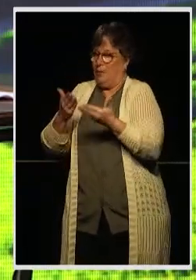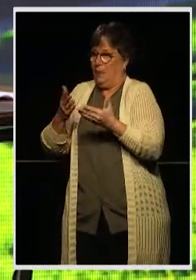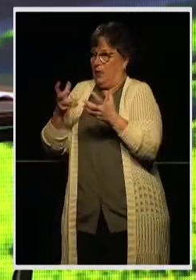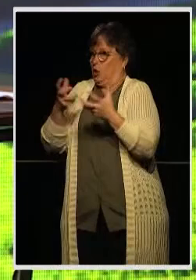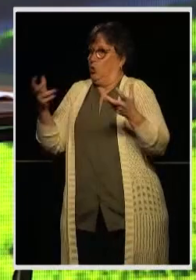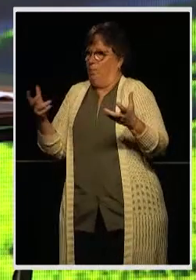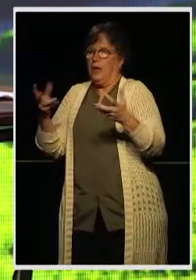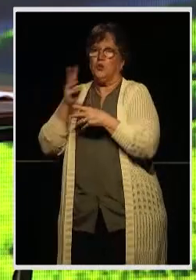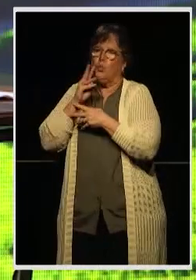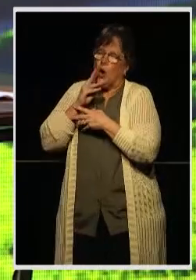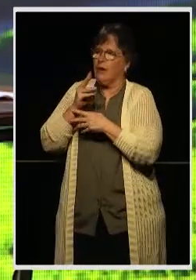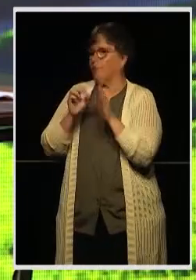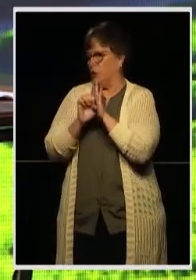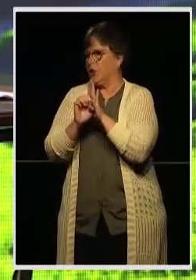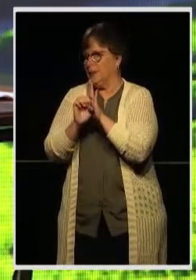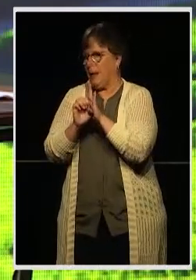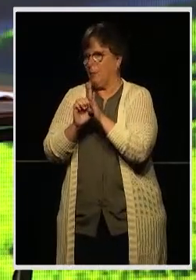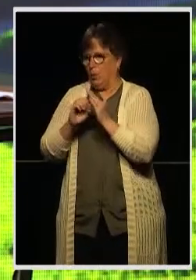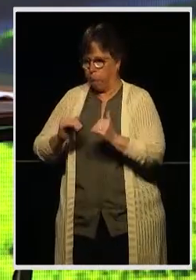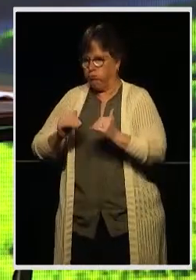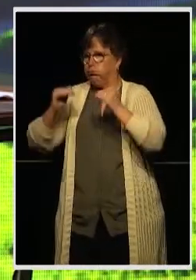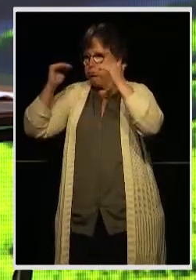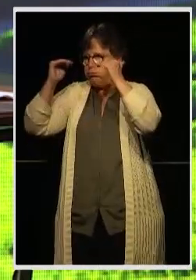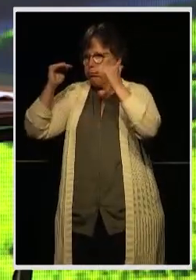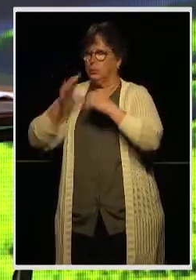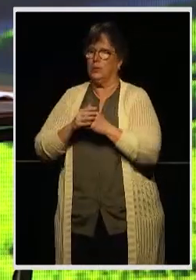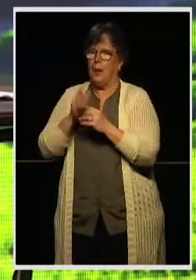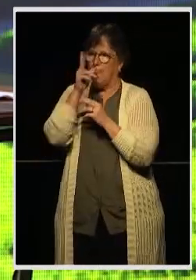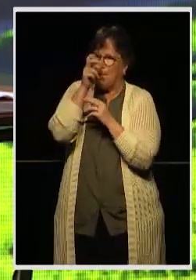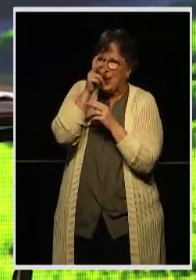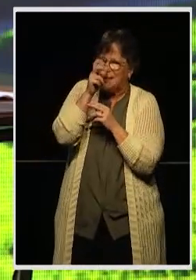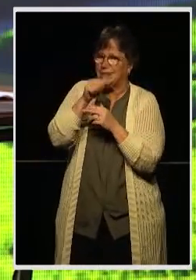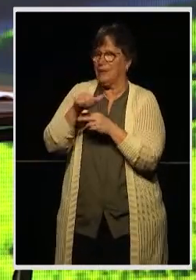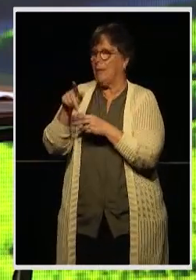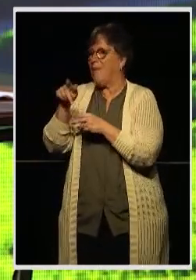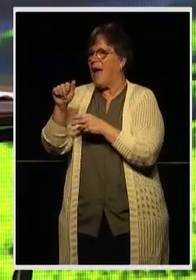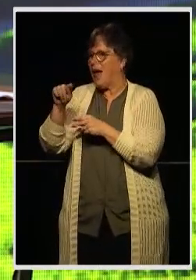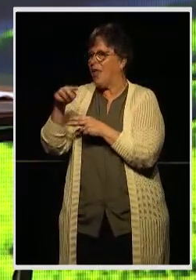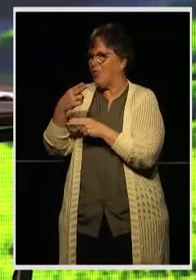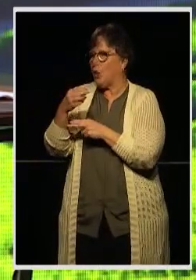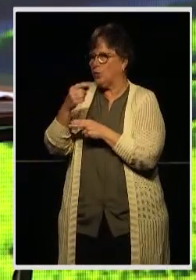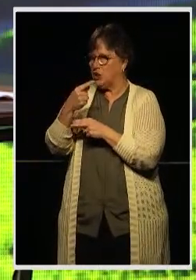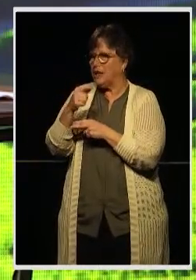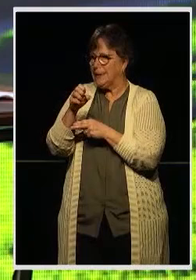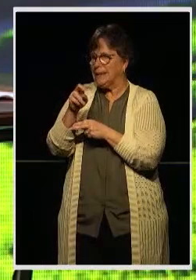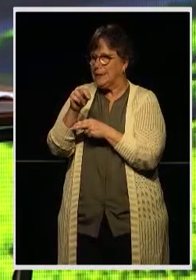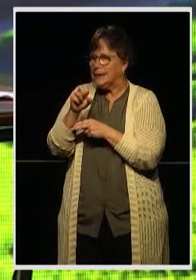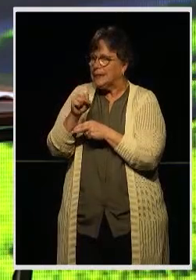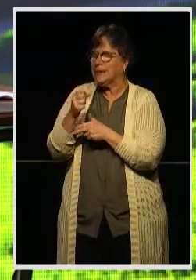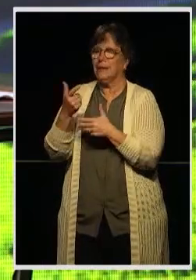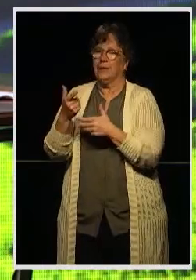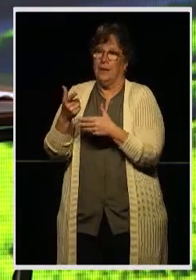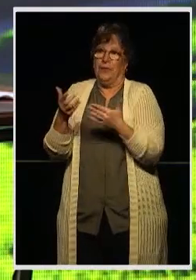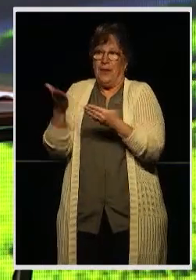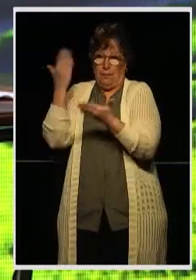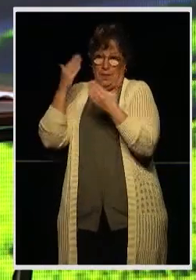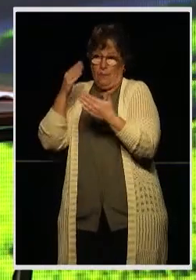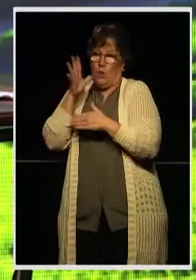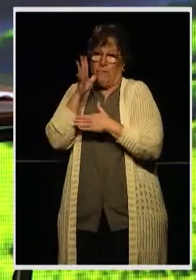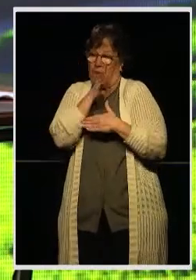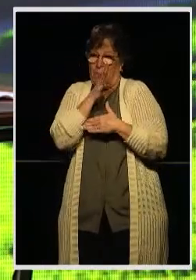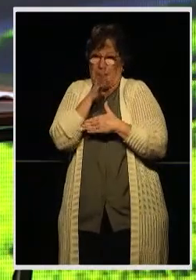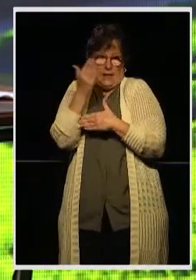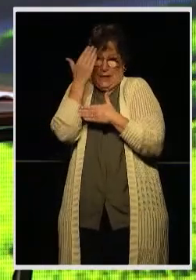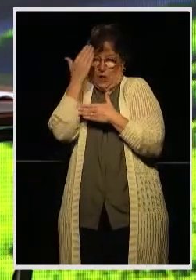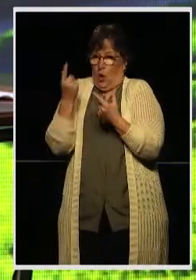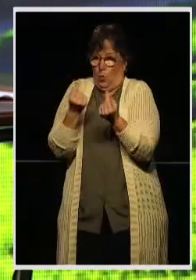flooded. All these new pests and pathogens that are moving up that, you know, farmers didn't know how to deal with, that their specific crops